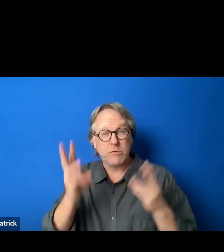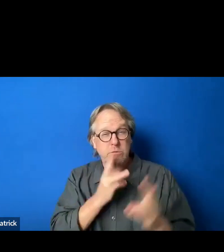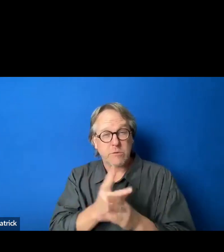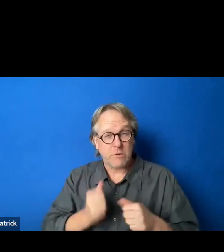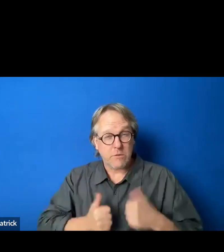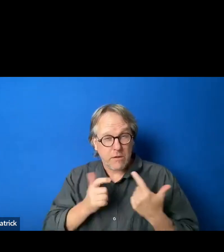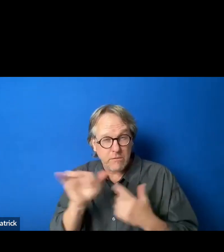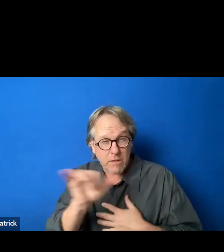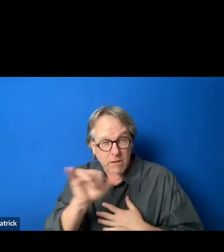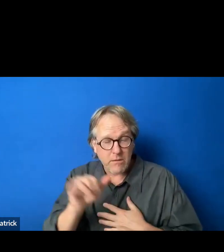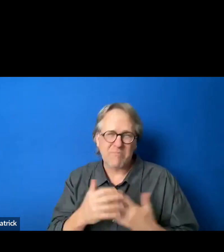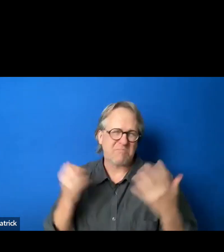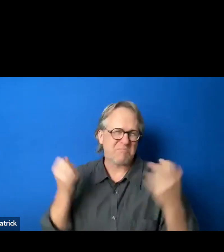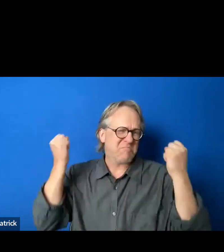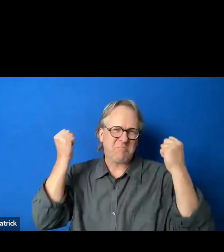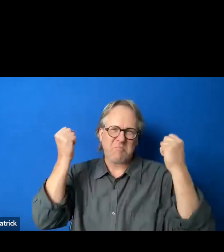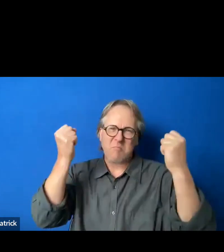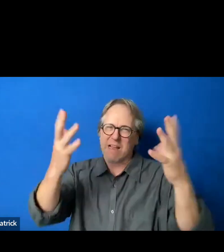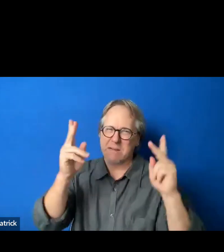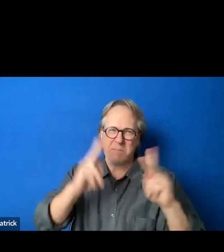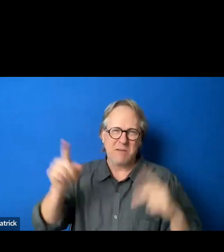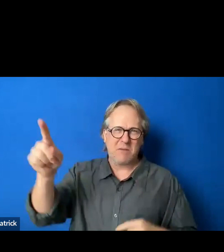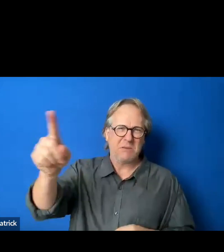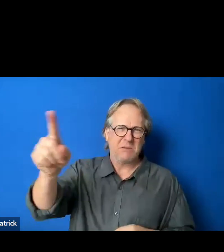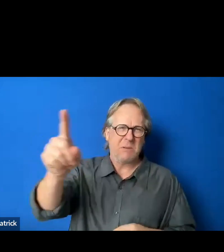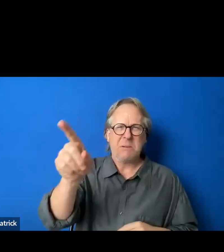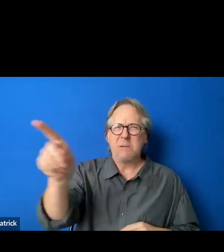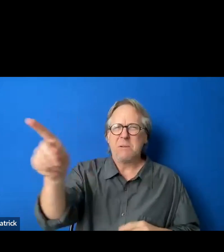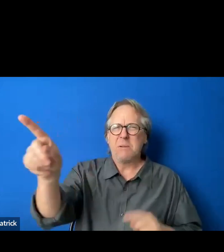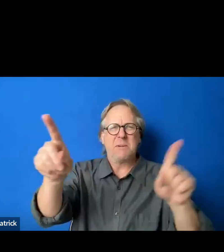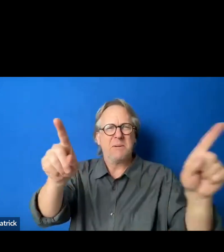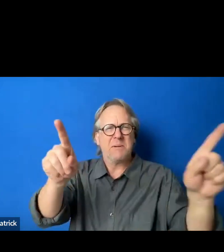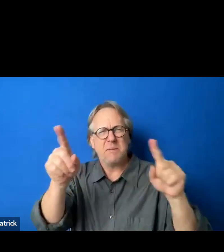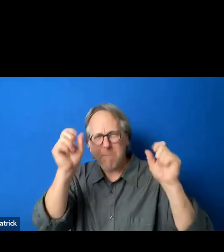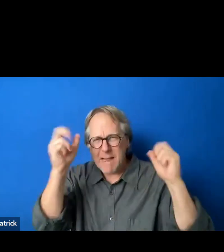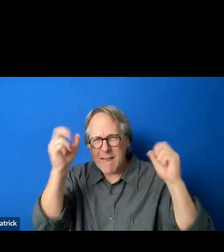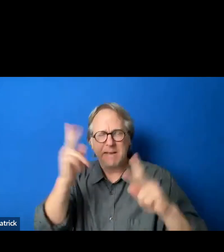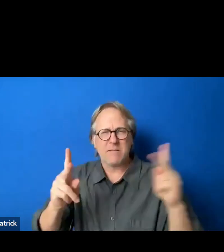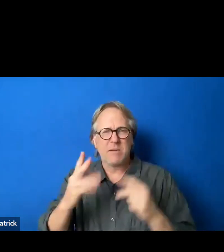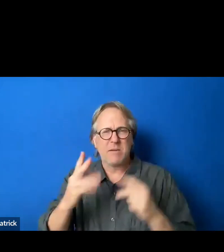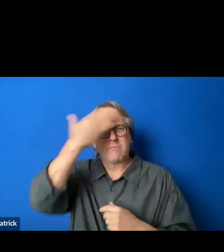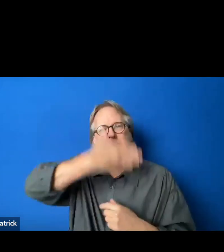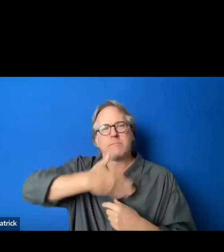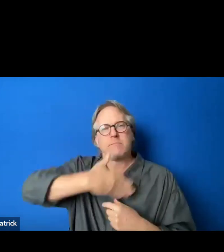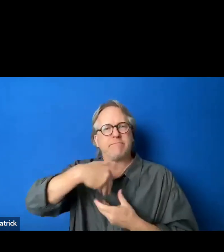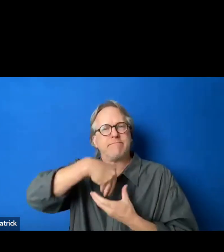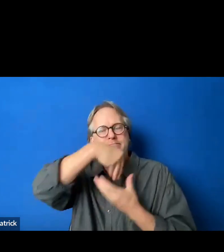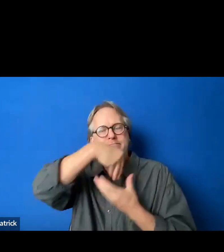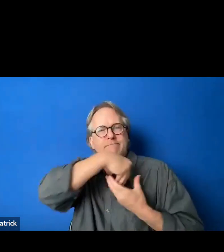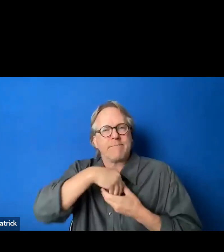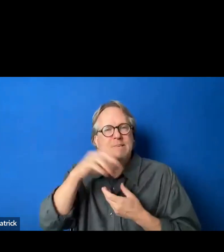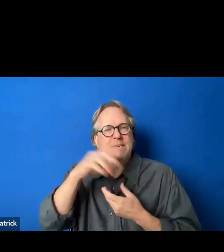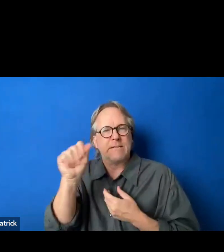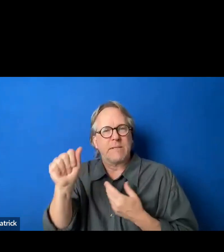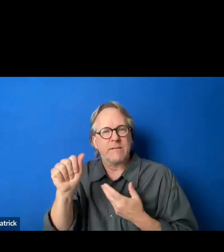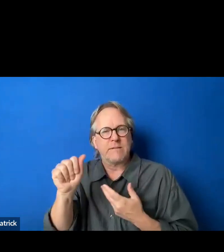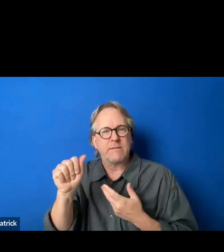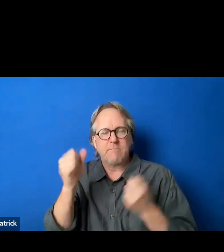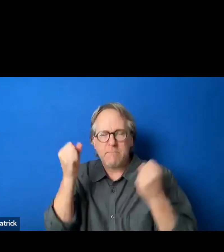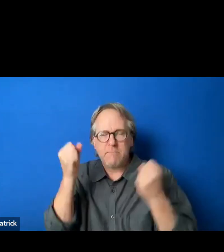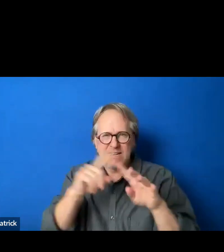there's so many people with so many invisible disabilities. There's so many kinds of invisible